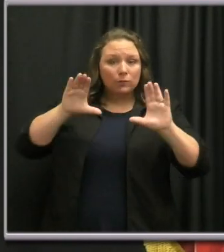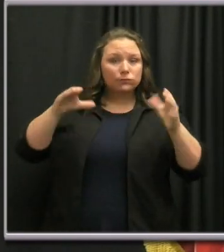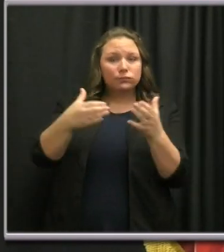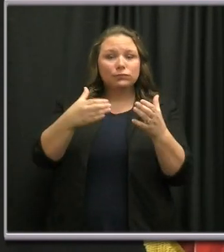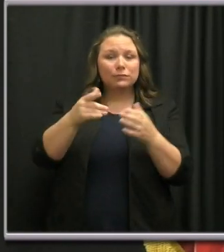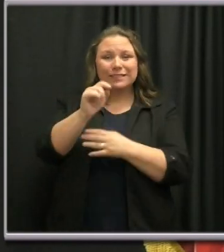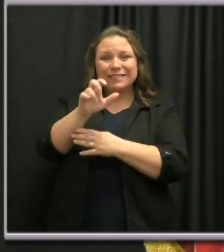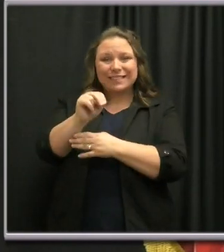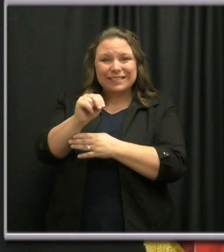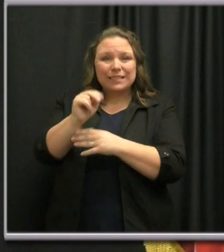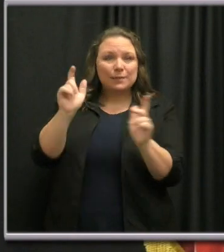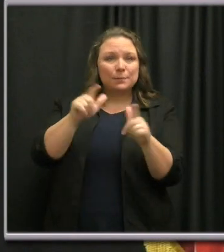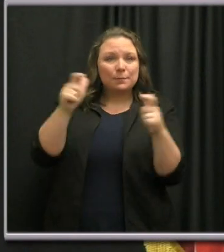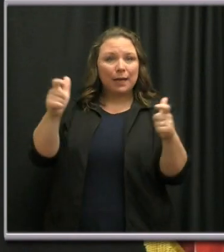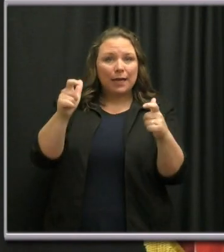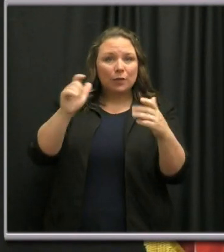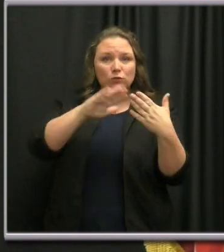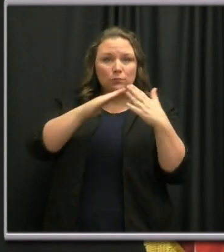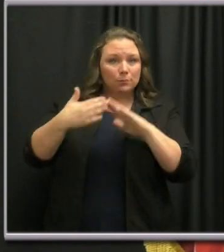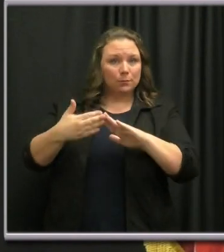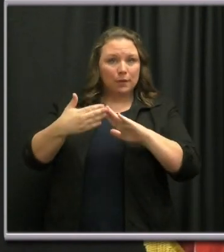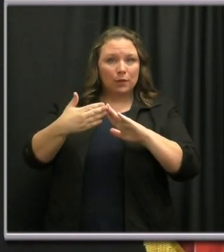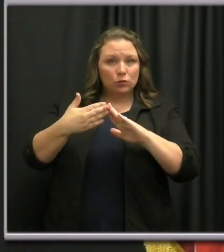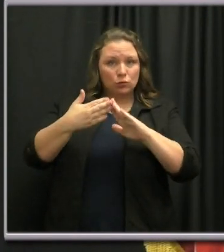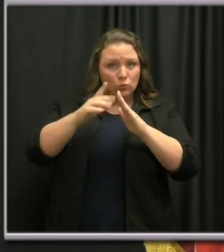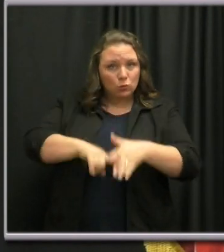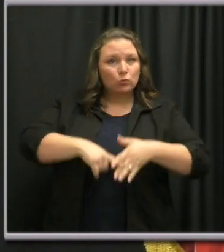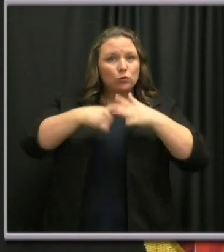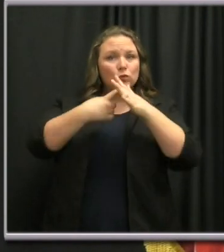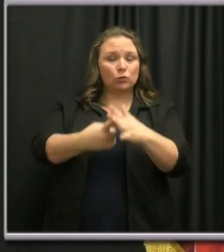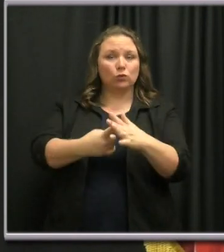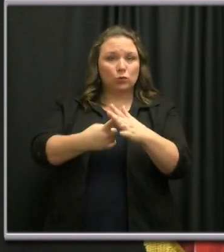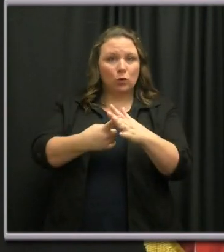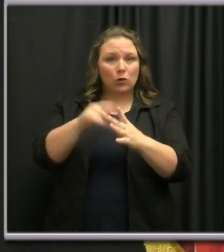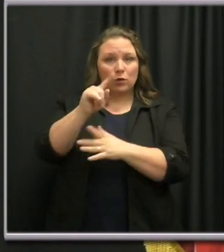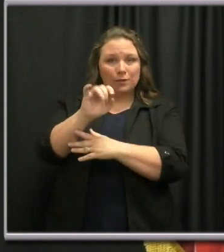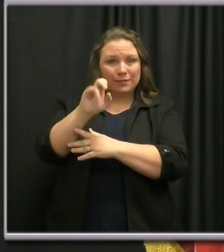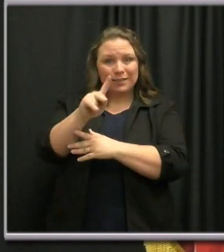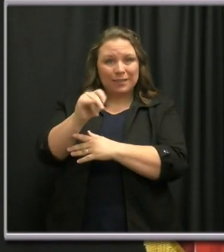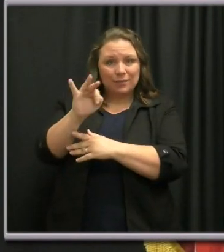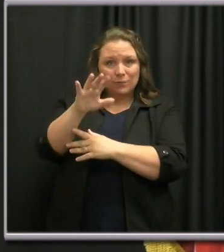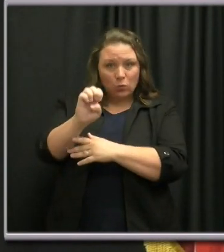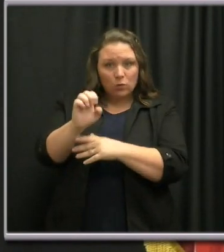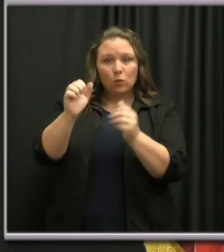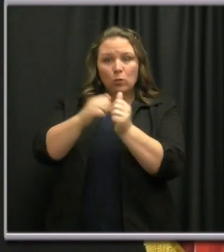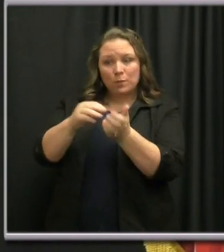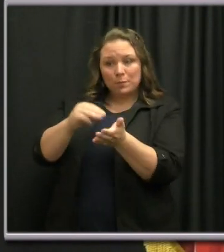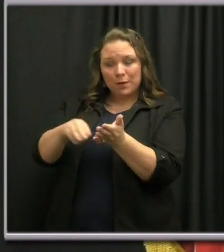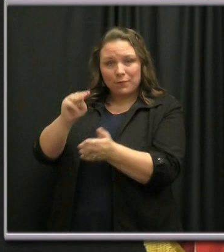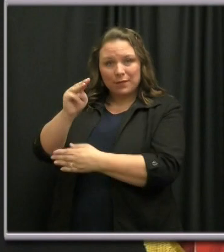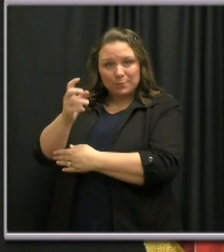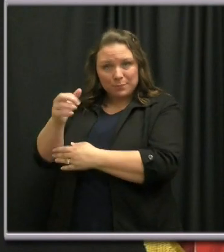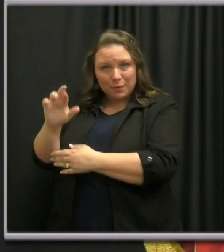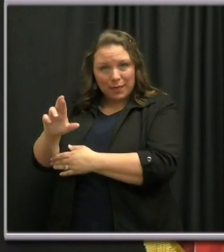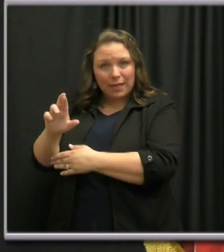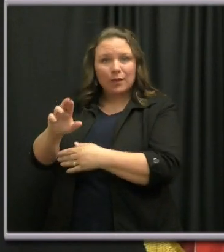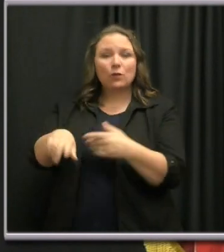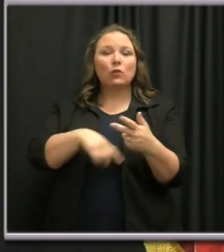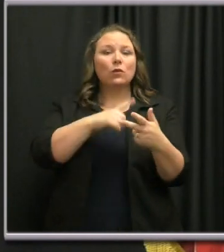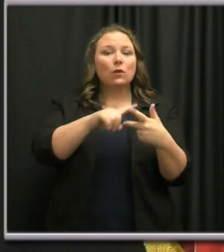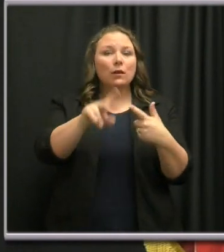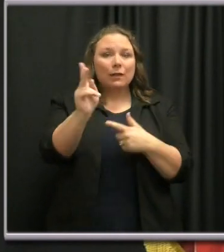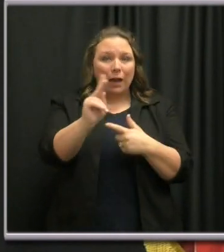Major Metro's Economic Restart Task Force. Along with Memphis Mayor Jim Strickland, Knoxville Mayor India